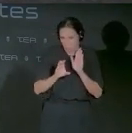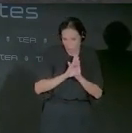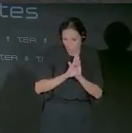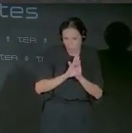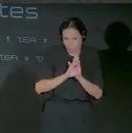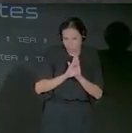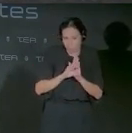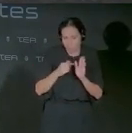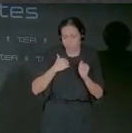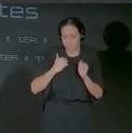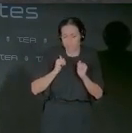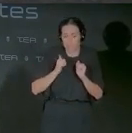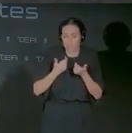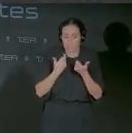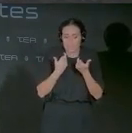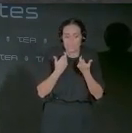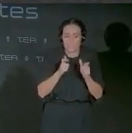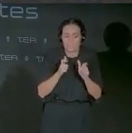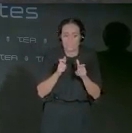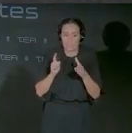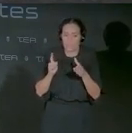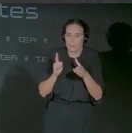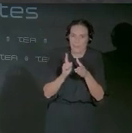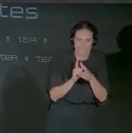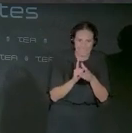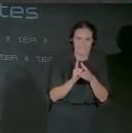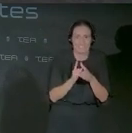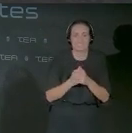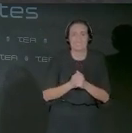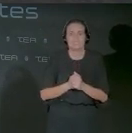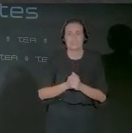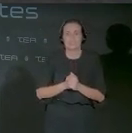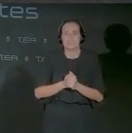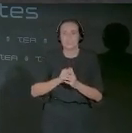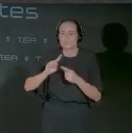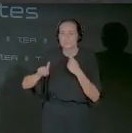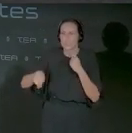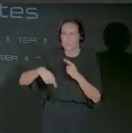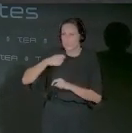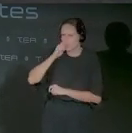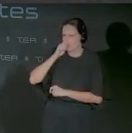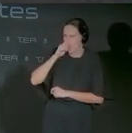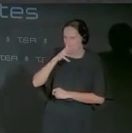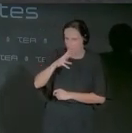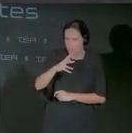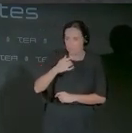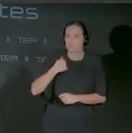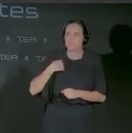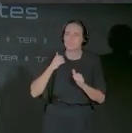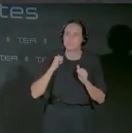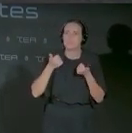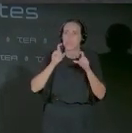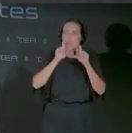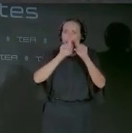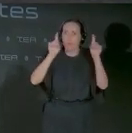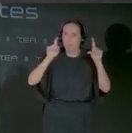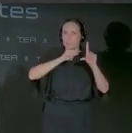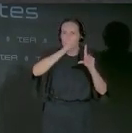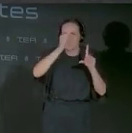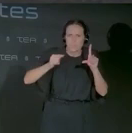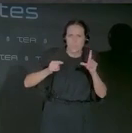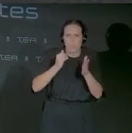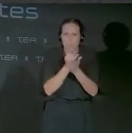Many years later, I worked in at a technical company making simulators, and we were working on something called digital plant technologies.